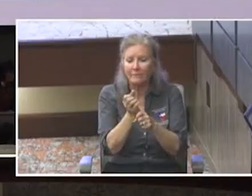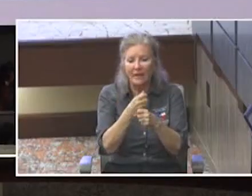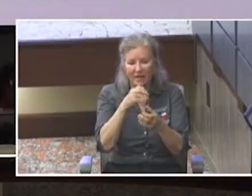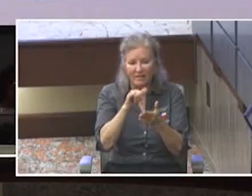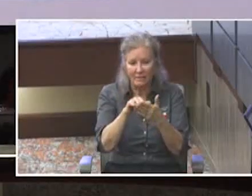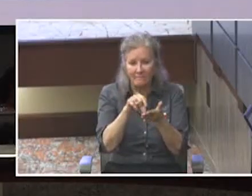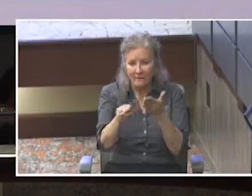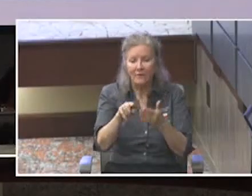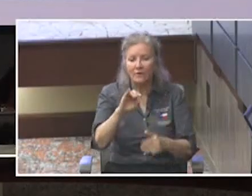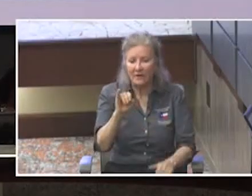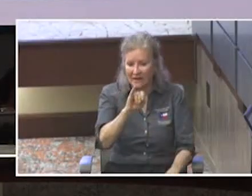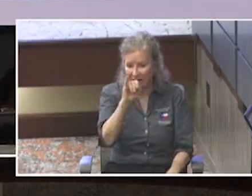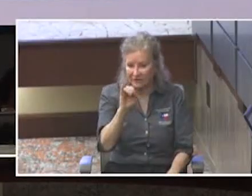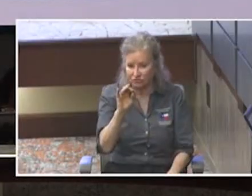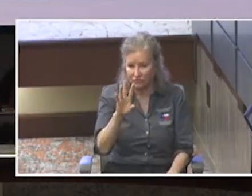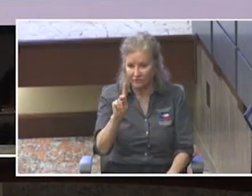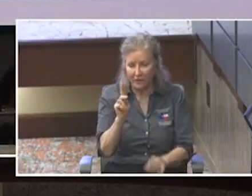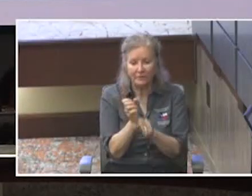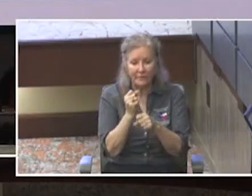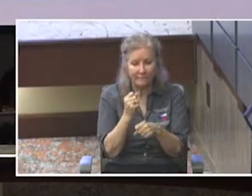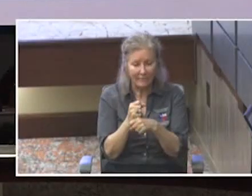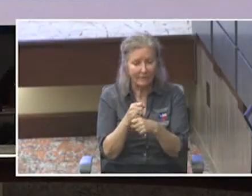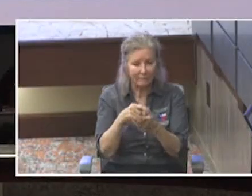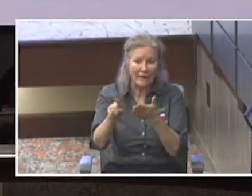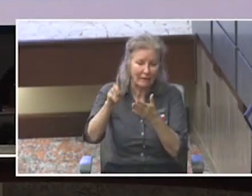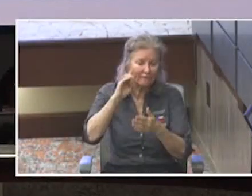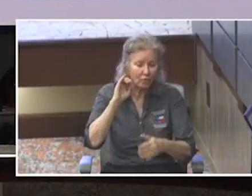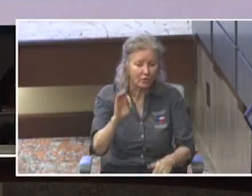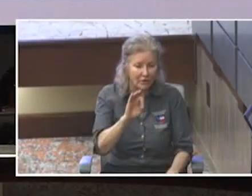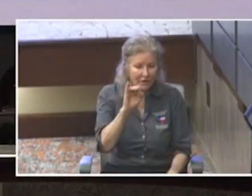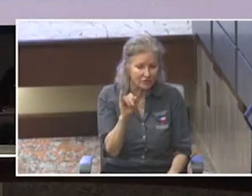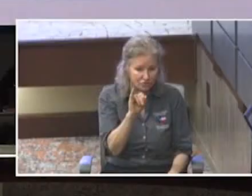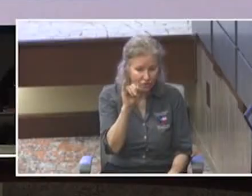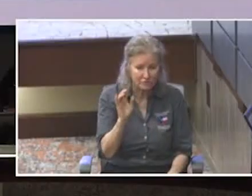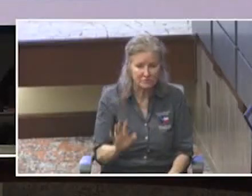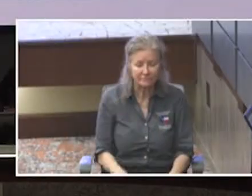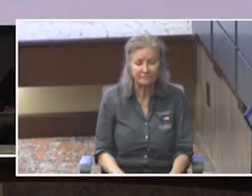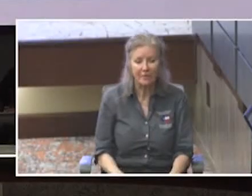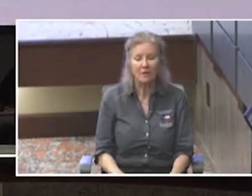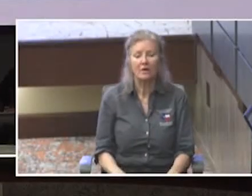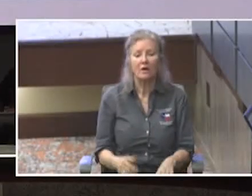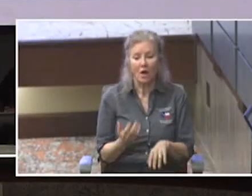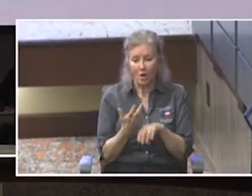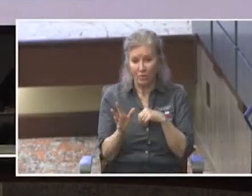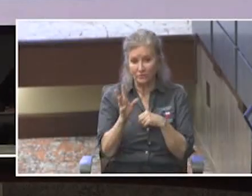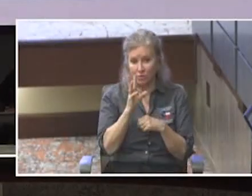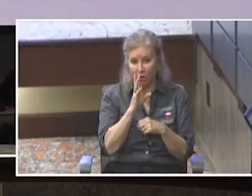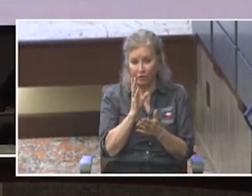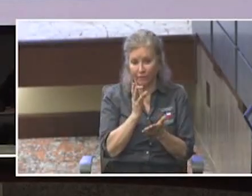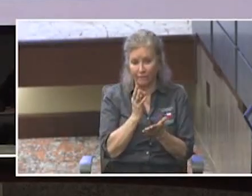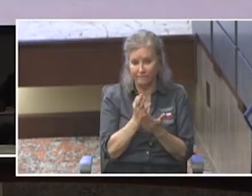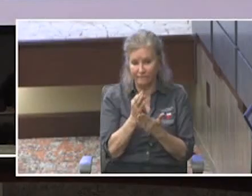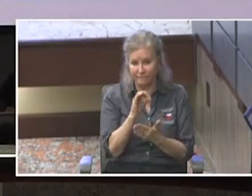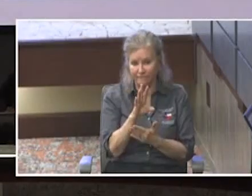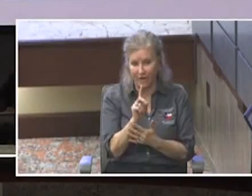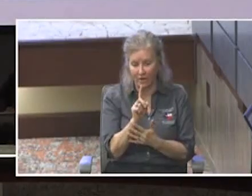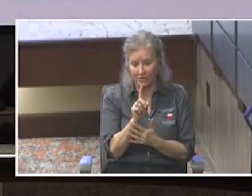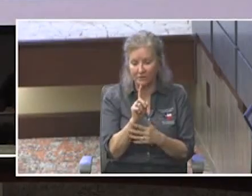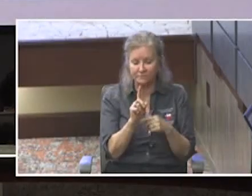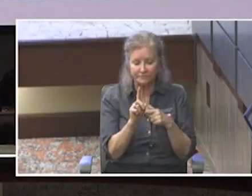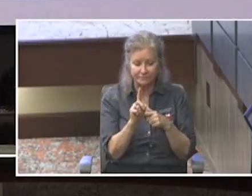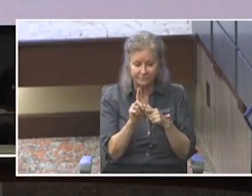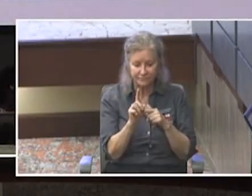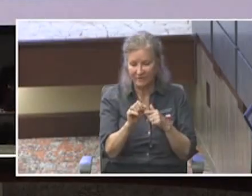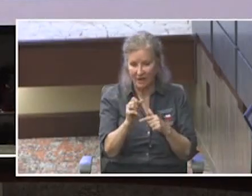insurance fund to make those insurance expenses done in Q1. For our wastewater fund, our estimated unassigned fund balance, you can